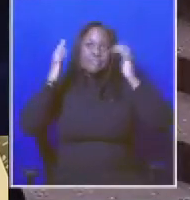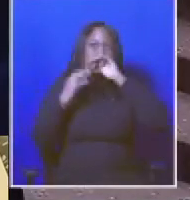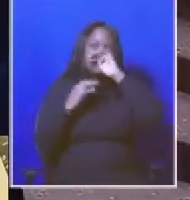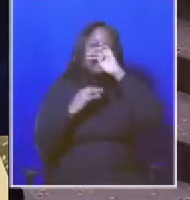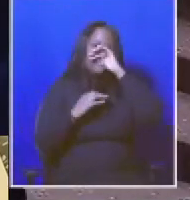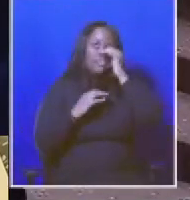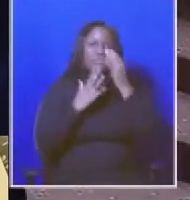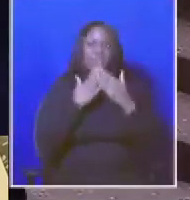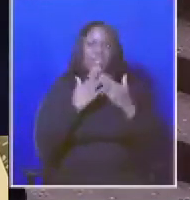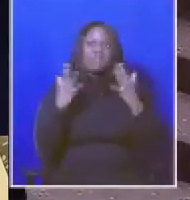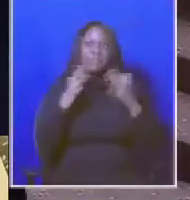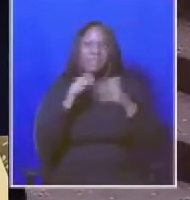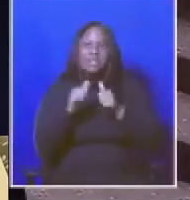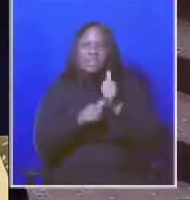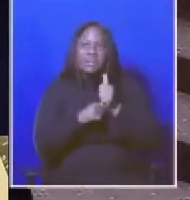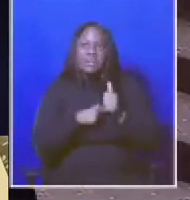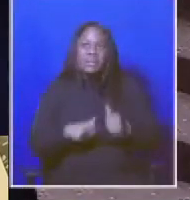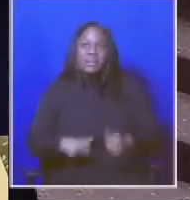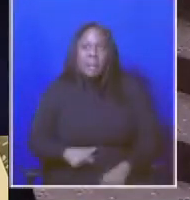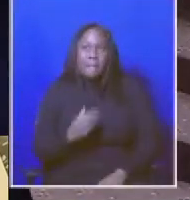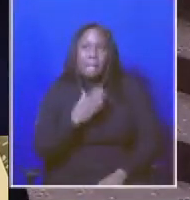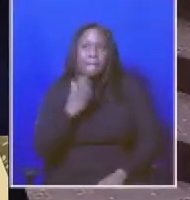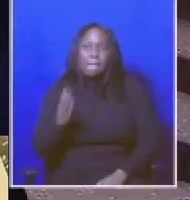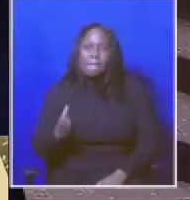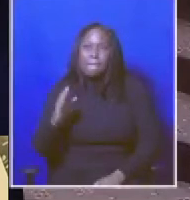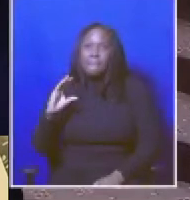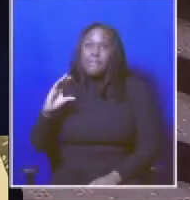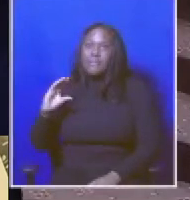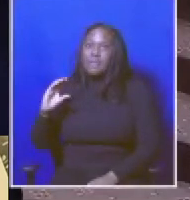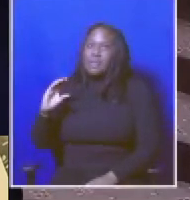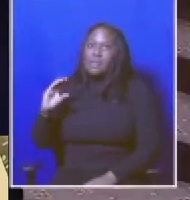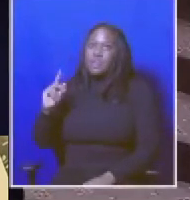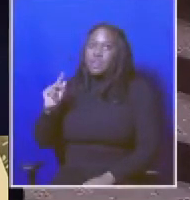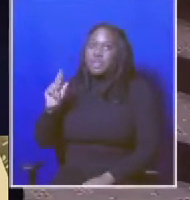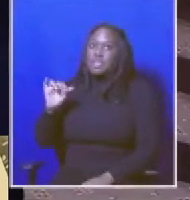Thank you very much, Deputy President. We proceed to Honorable Christian.